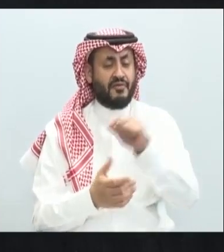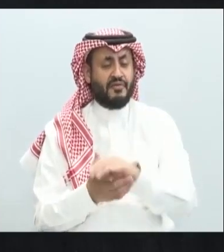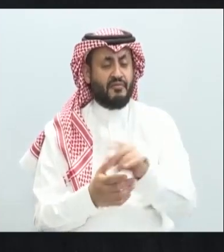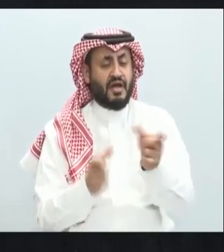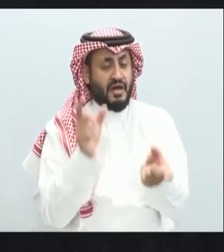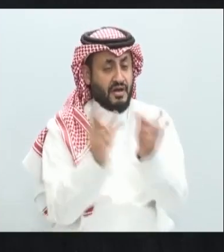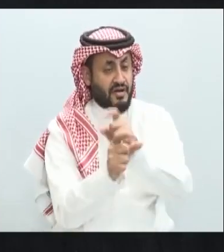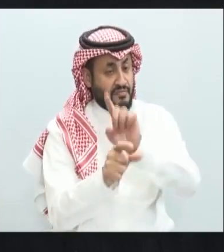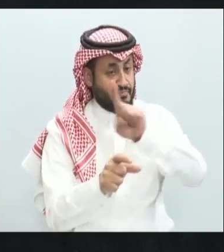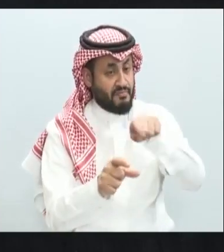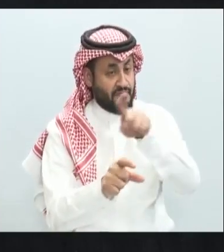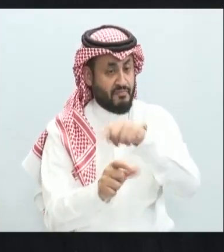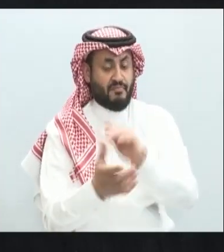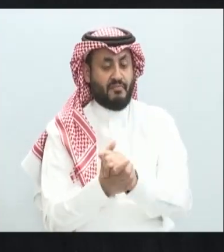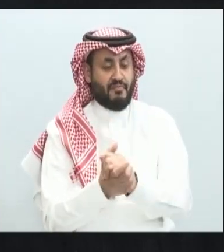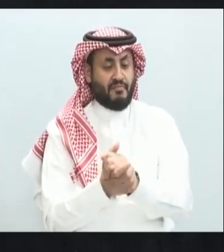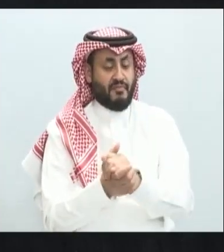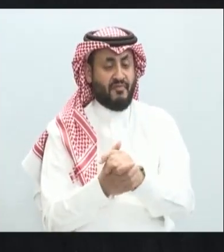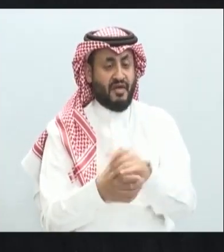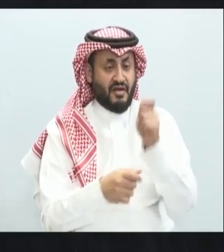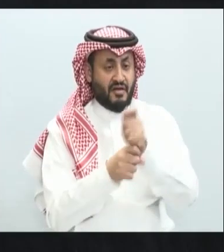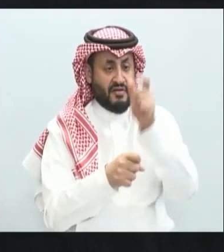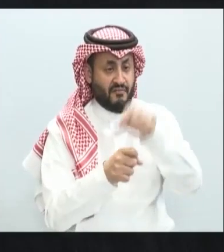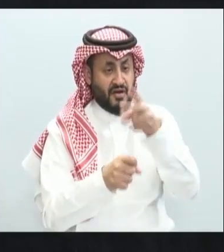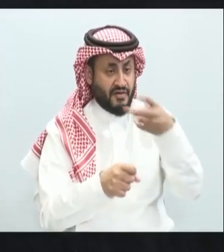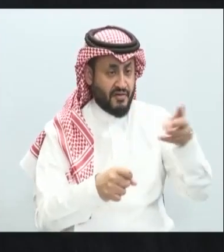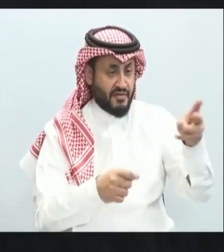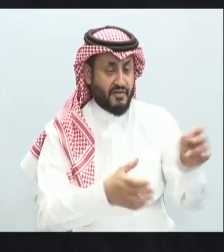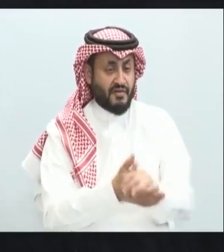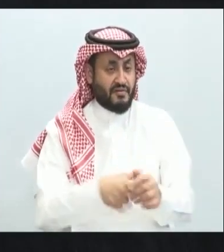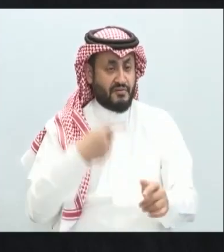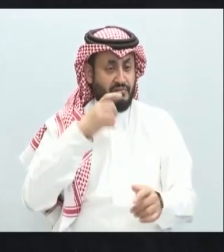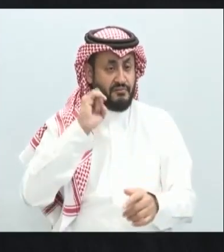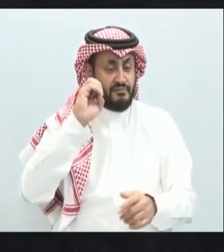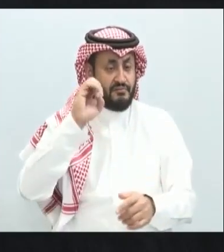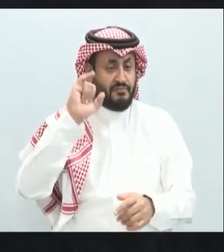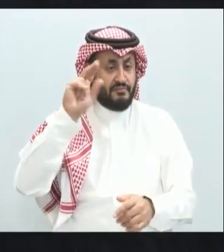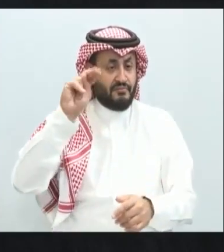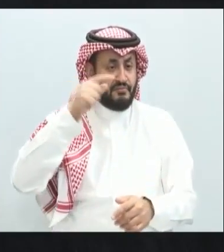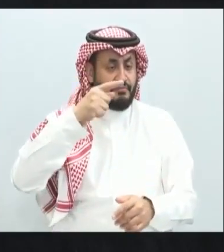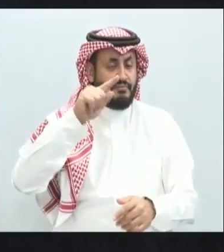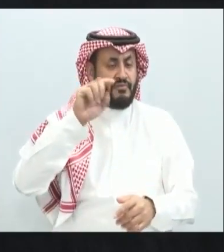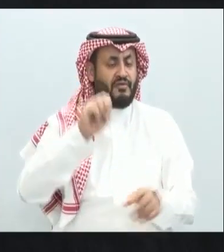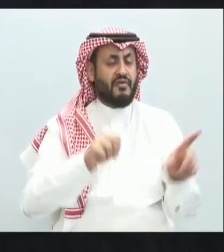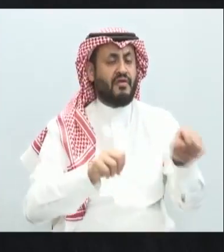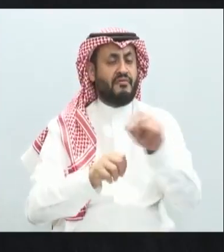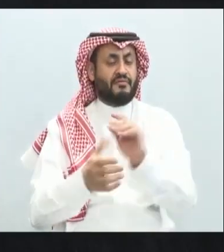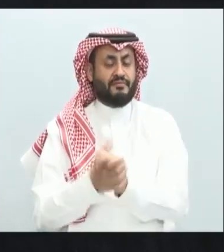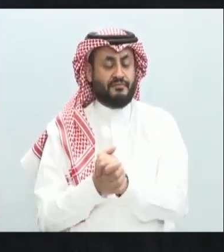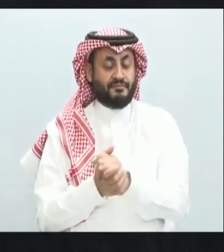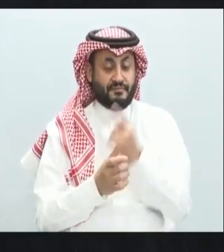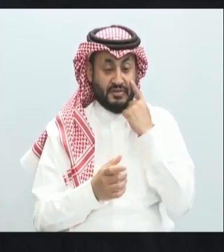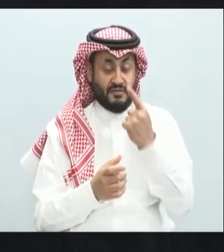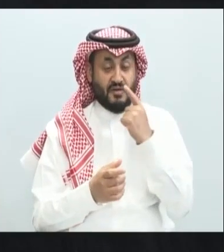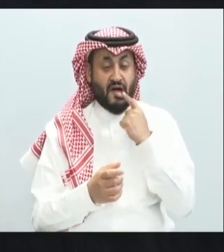you are going to the bookstore. He is going, she is going, we are going,